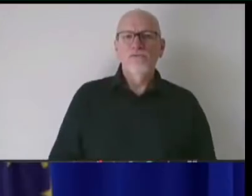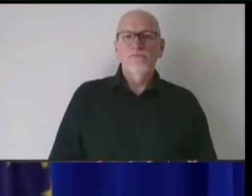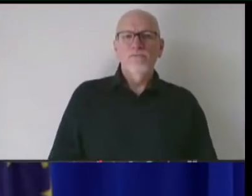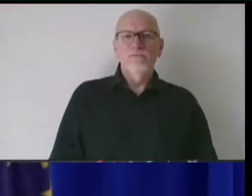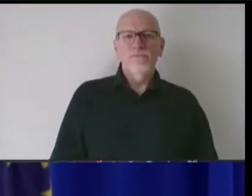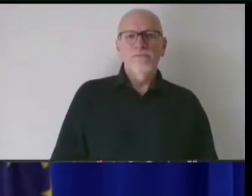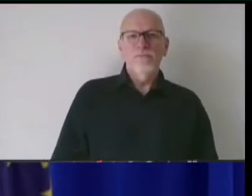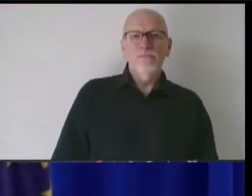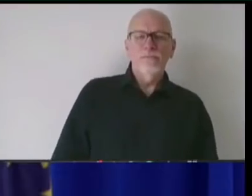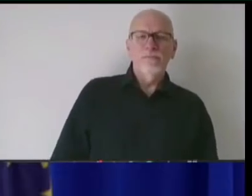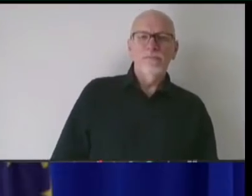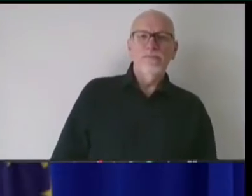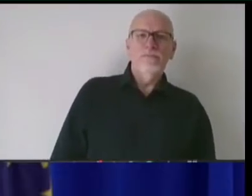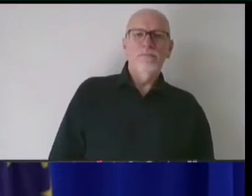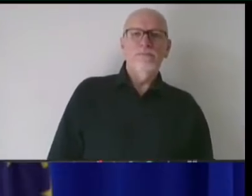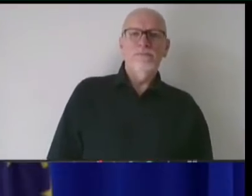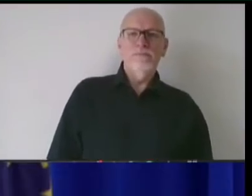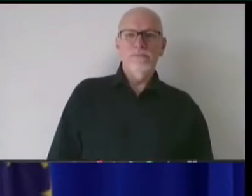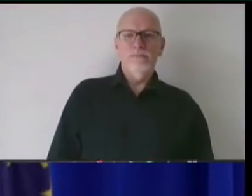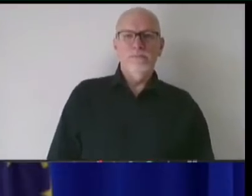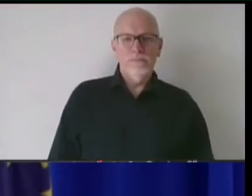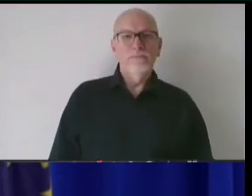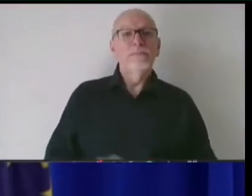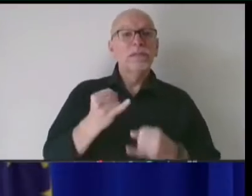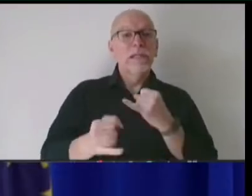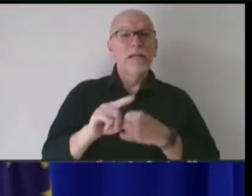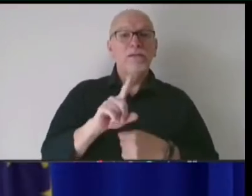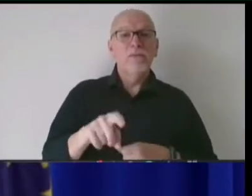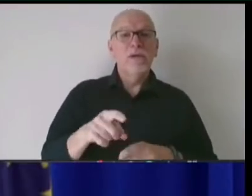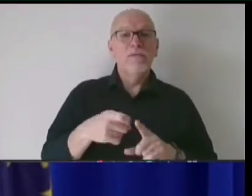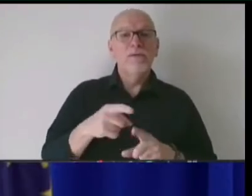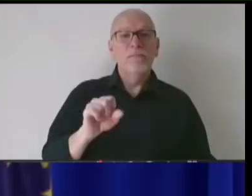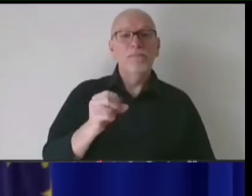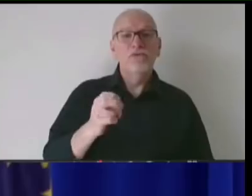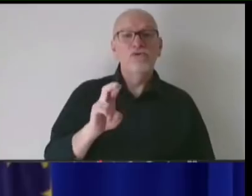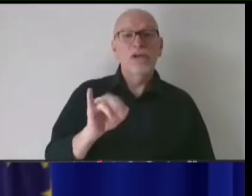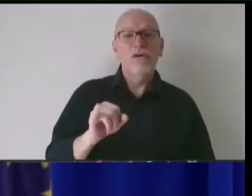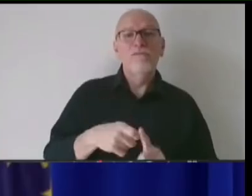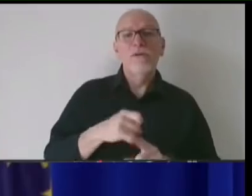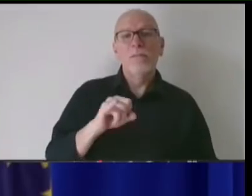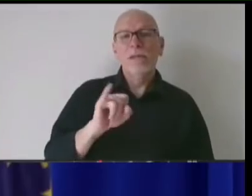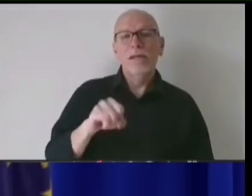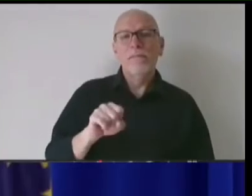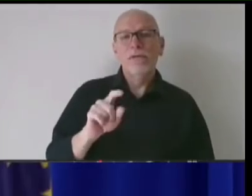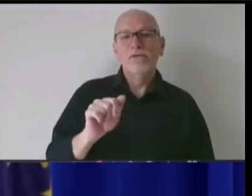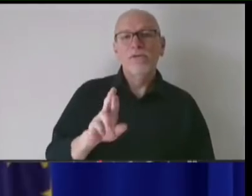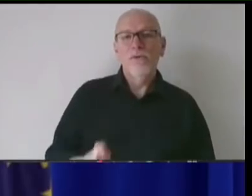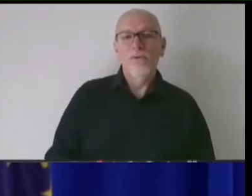And our last questions are from Sherry with the Indy Star.